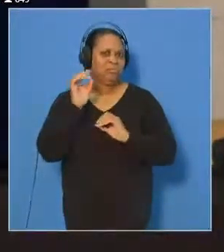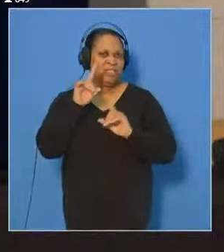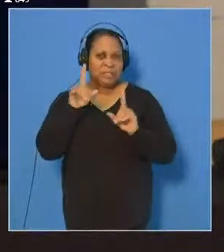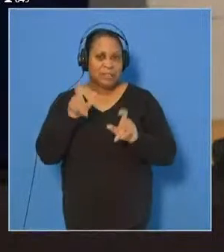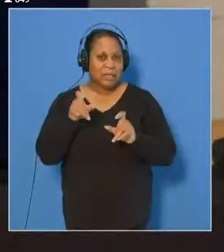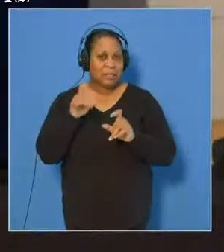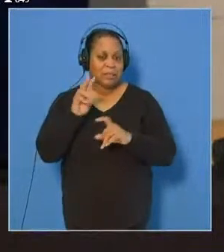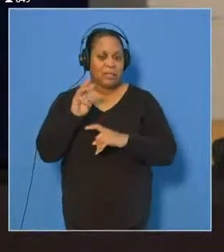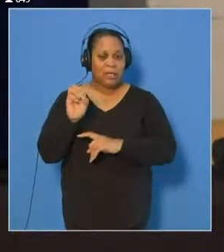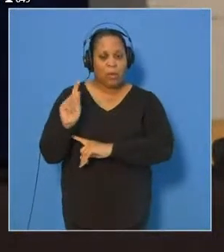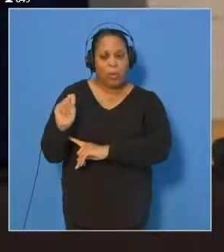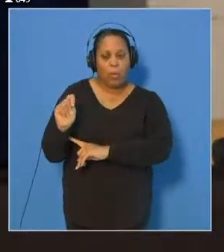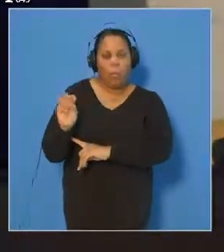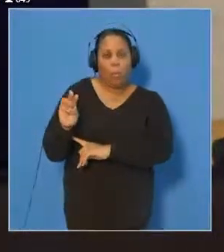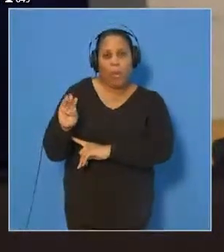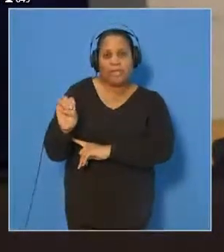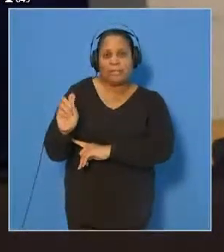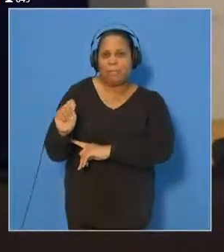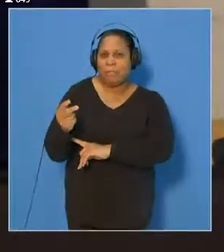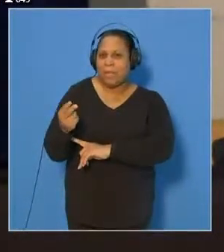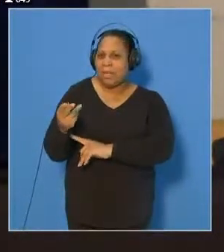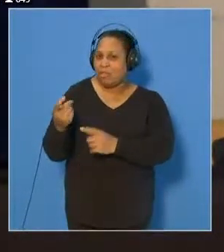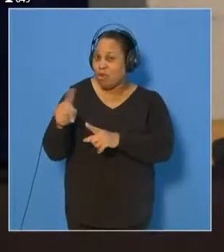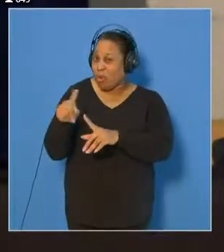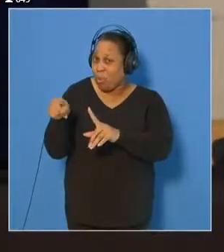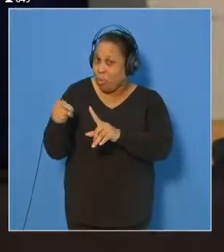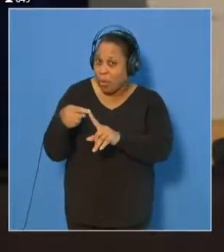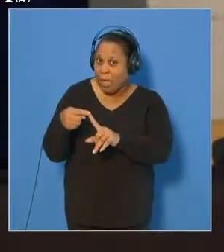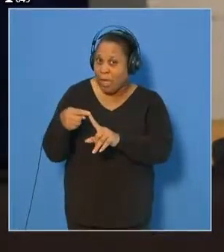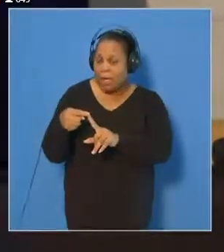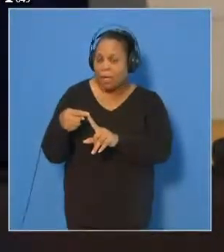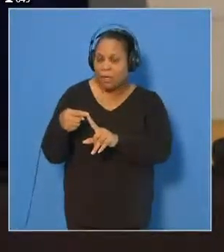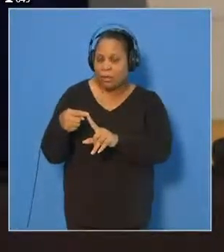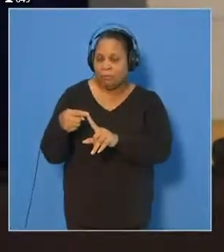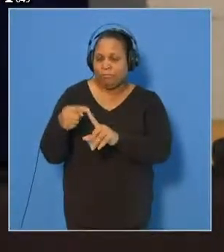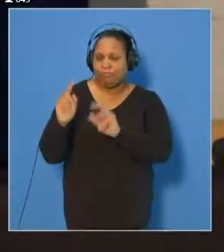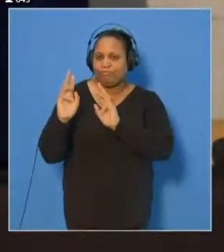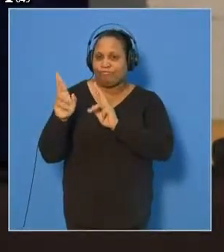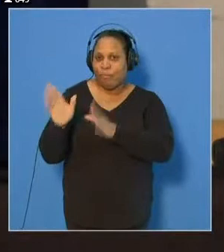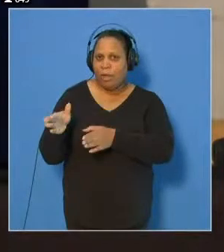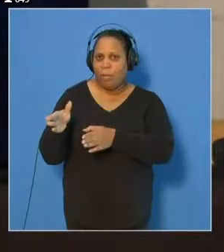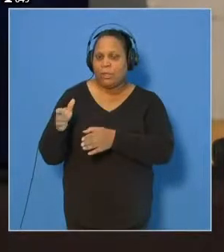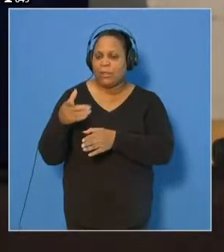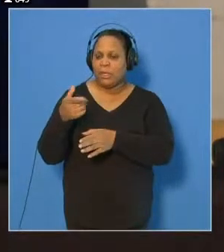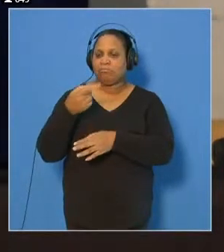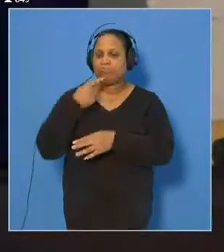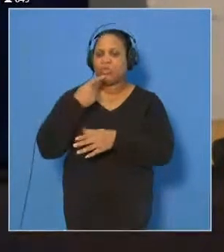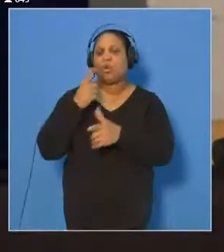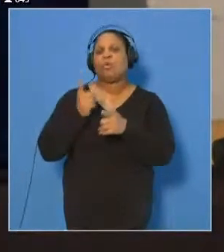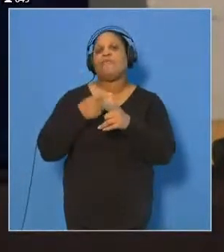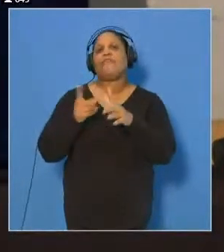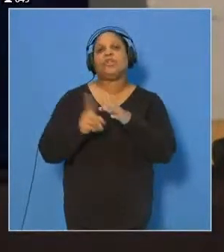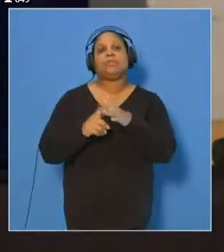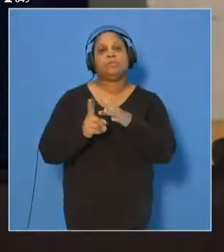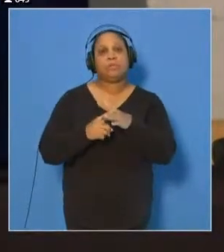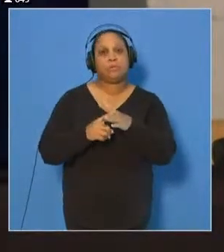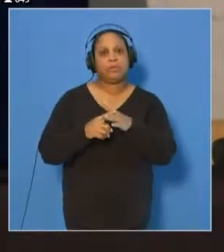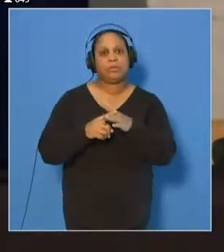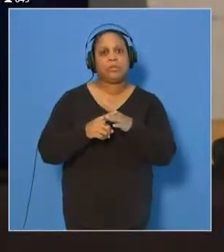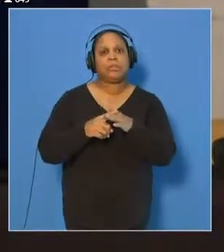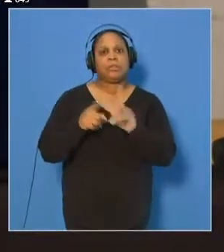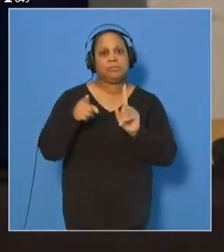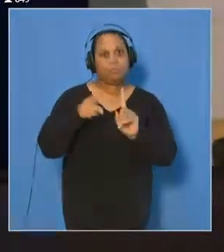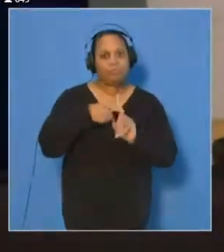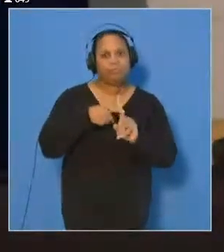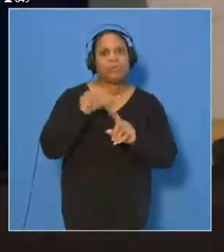Westmeath occur when? Well, last night we were told that the first case was confirmed on April 10th.